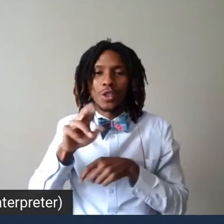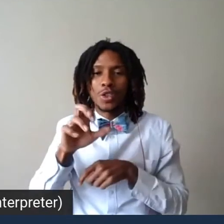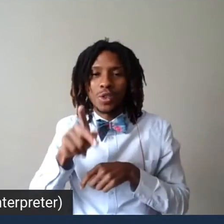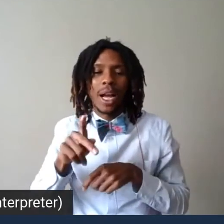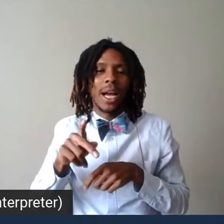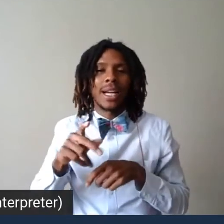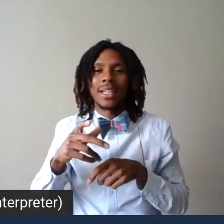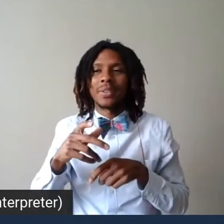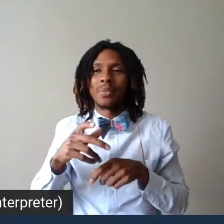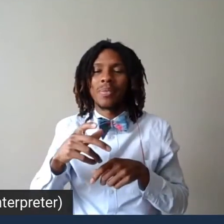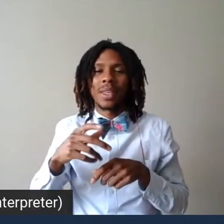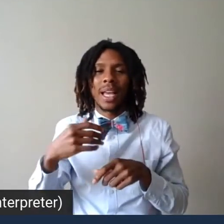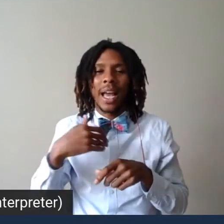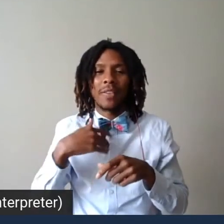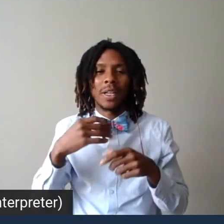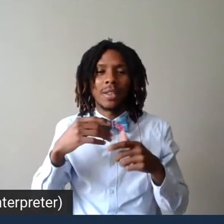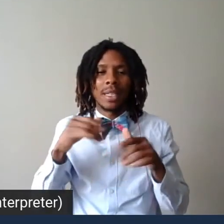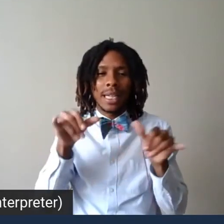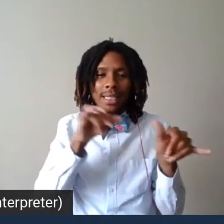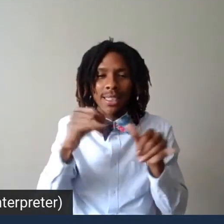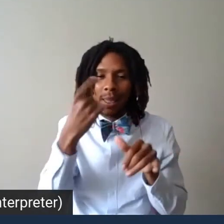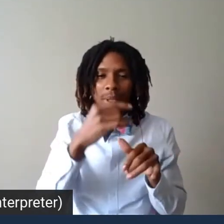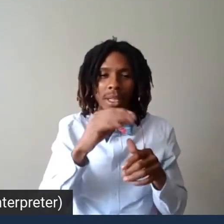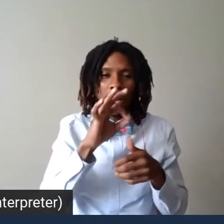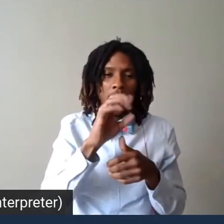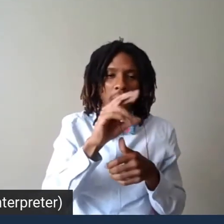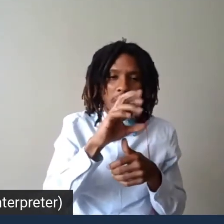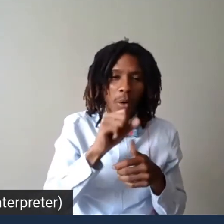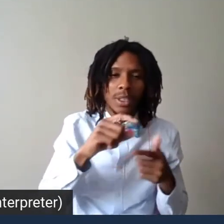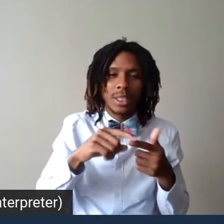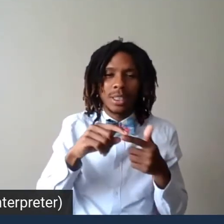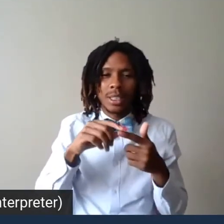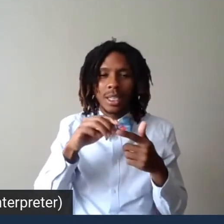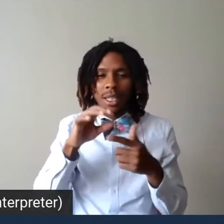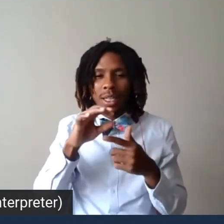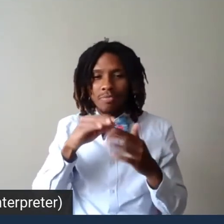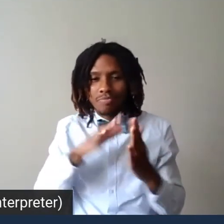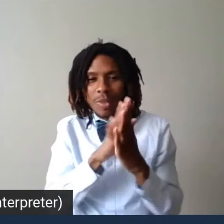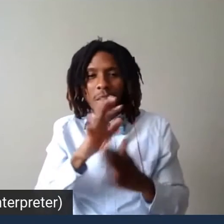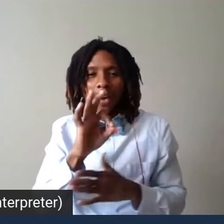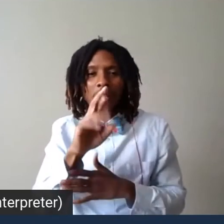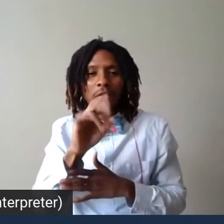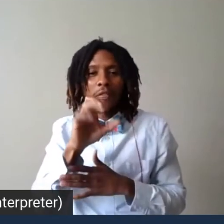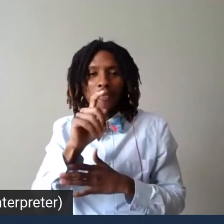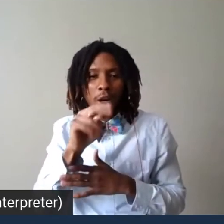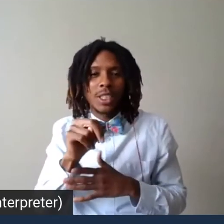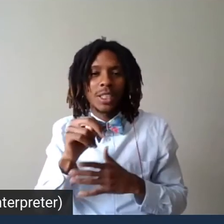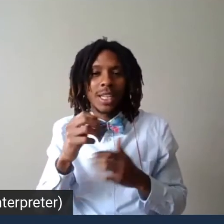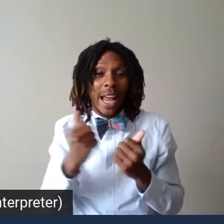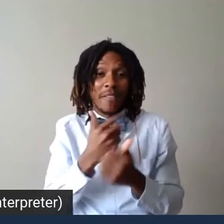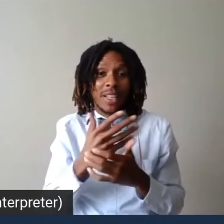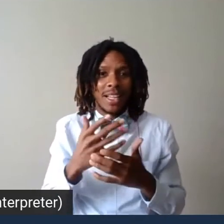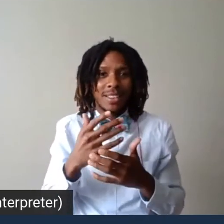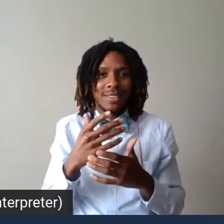the frictions and the forces and all the fun things that your car needed to do. Because here's the thing. When I first saw Deep